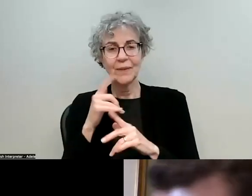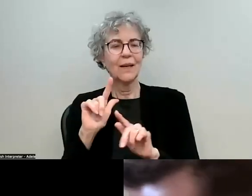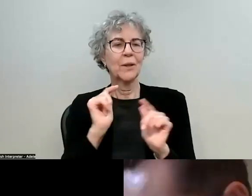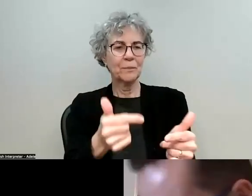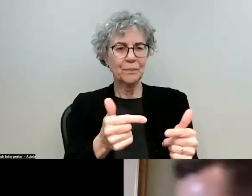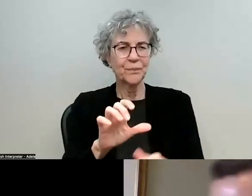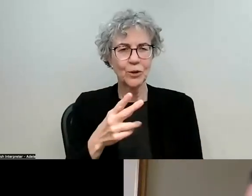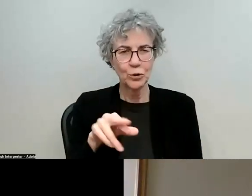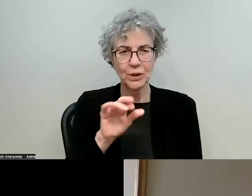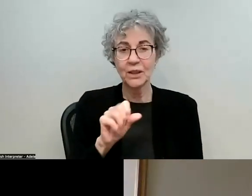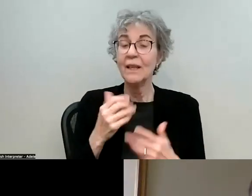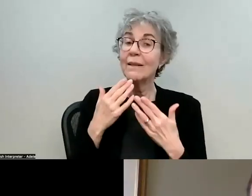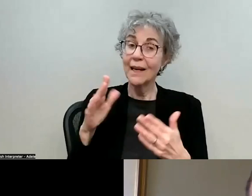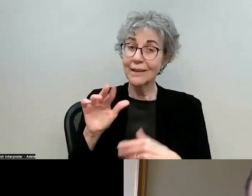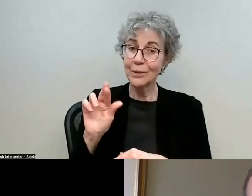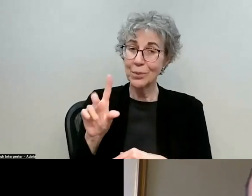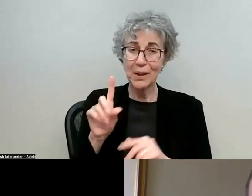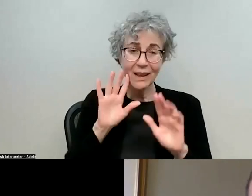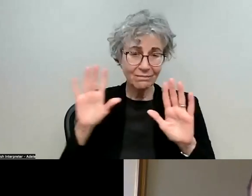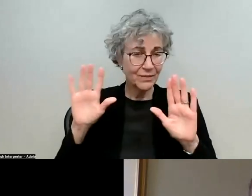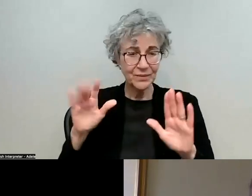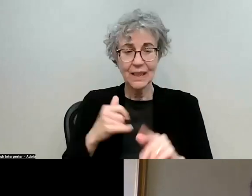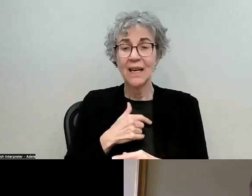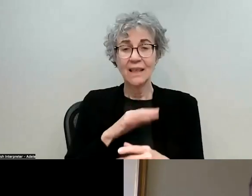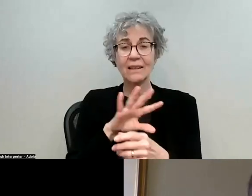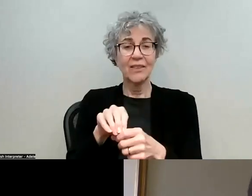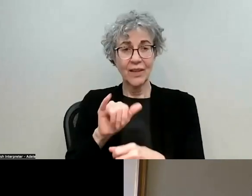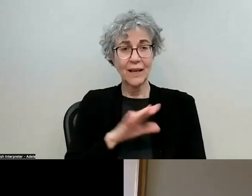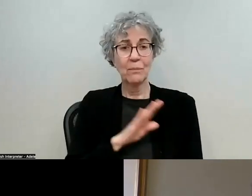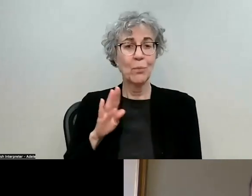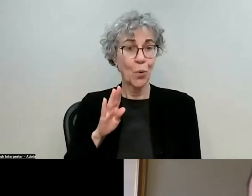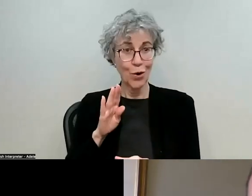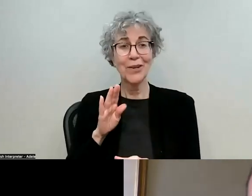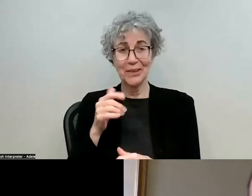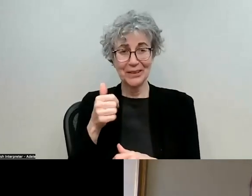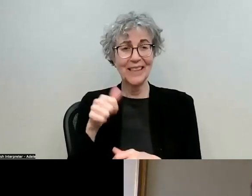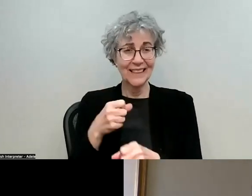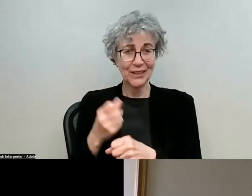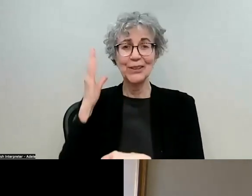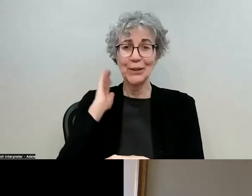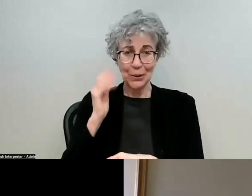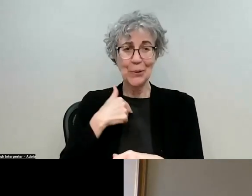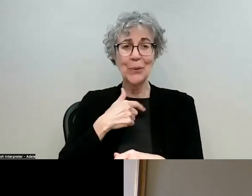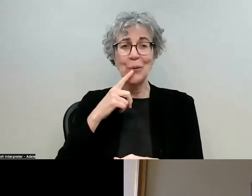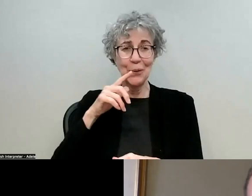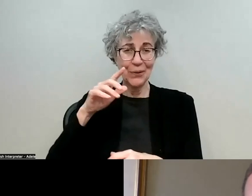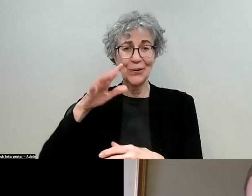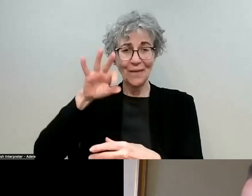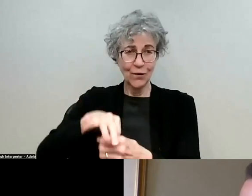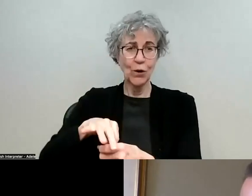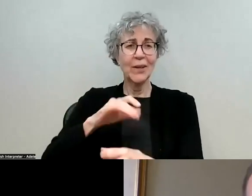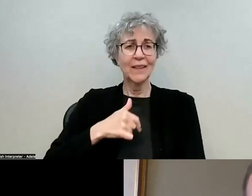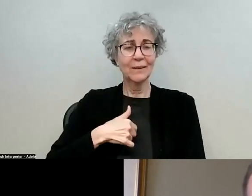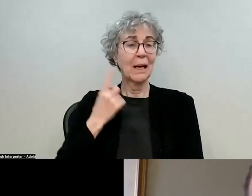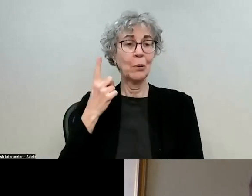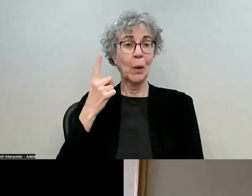That was fantastic. And I was part of that board a decade ago that voted. So that's my one claim to